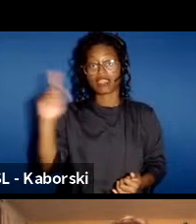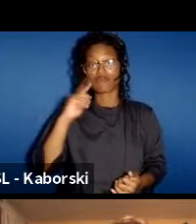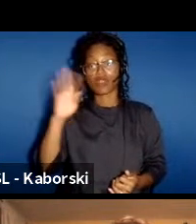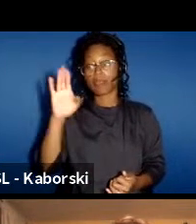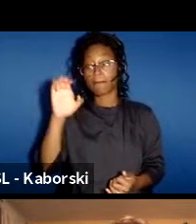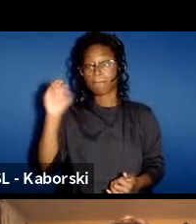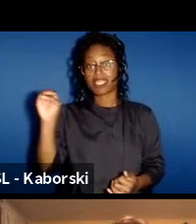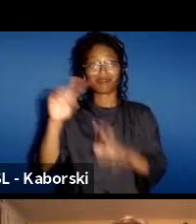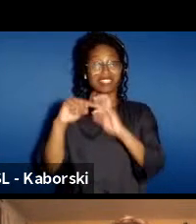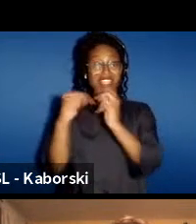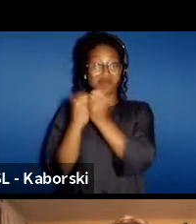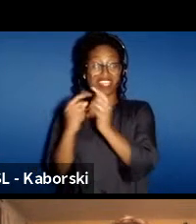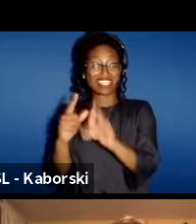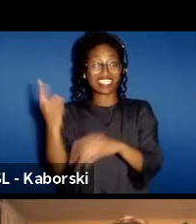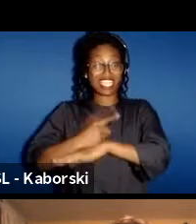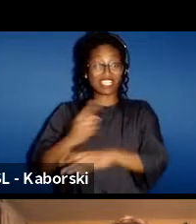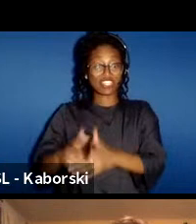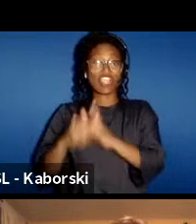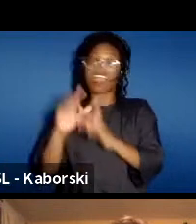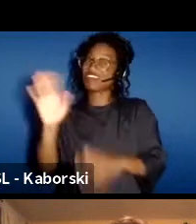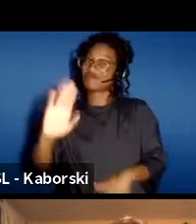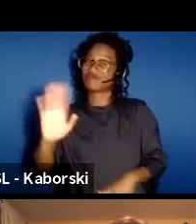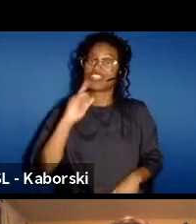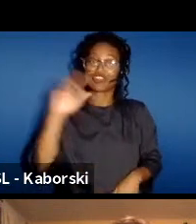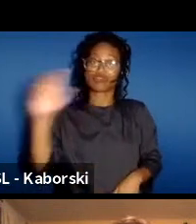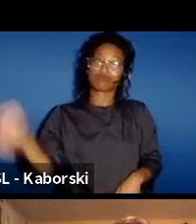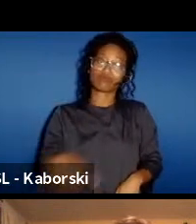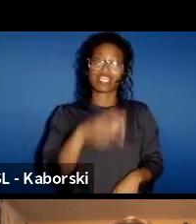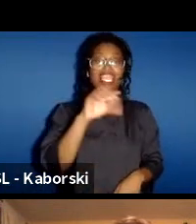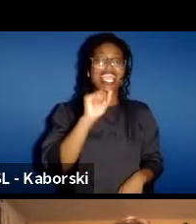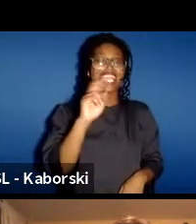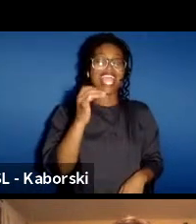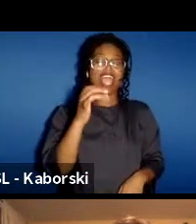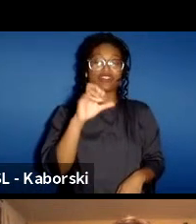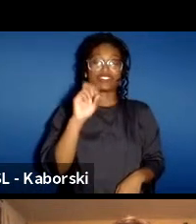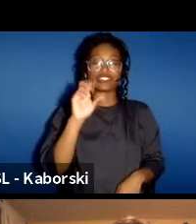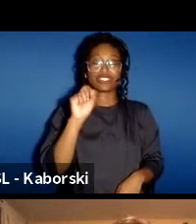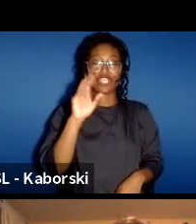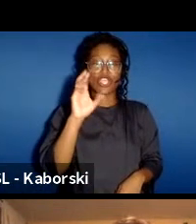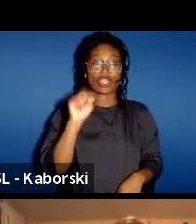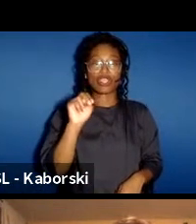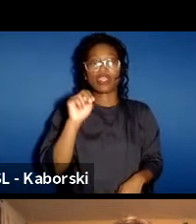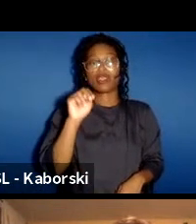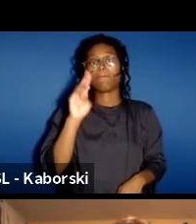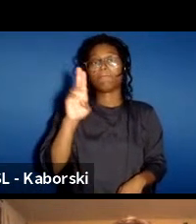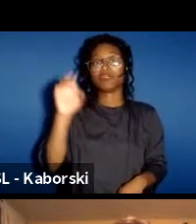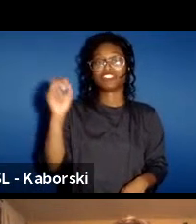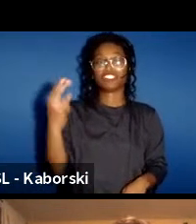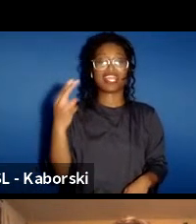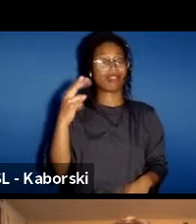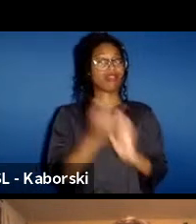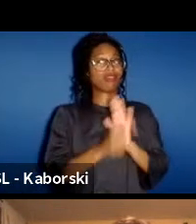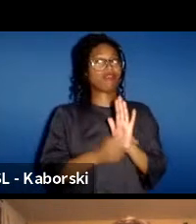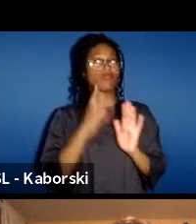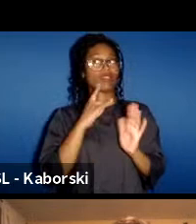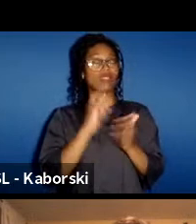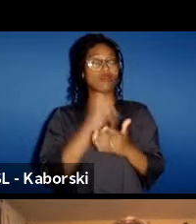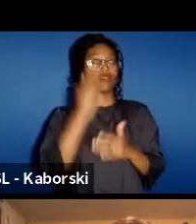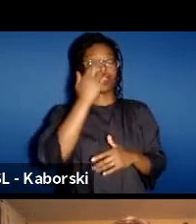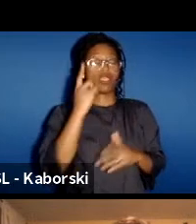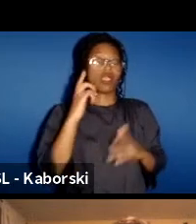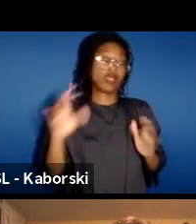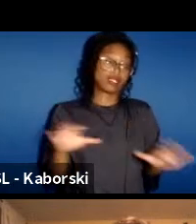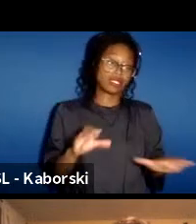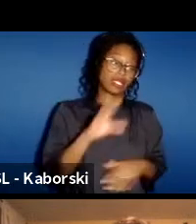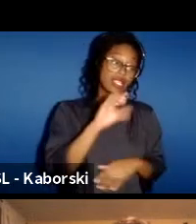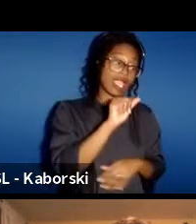team. And the day I started, they said, "Psych, you're working for Anheuser-Busch. There's legalities for those kinds of reasons." So I did AB for 5